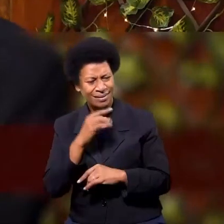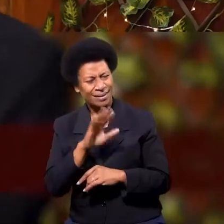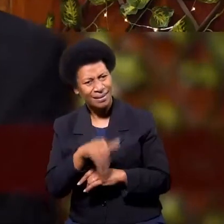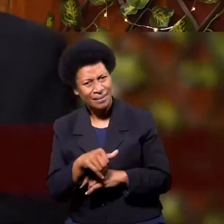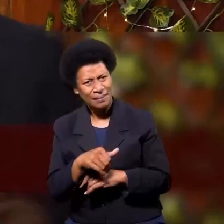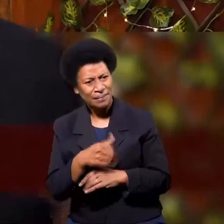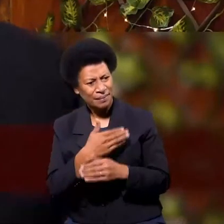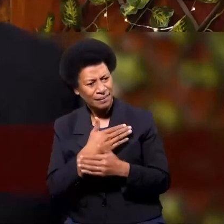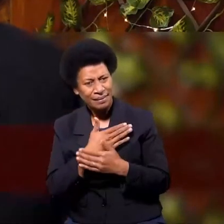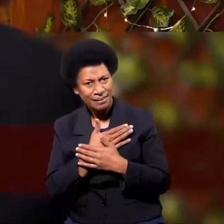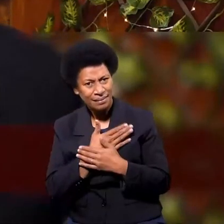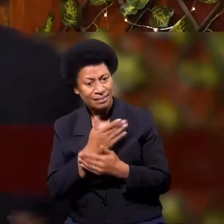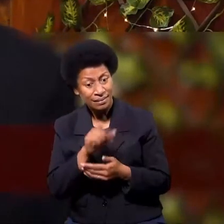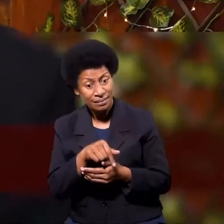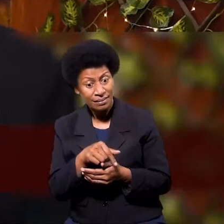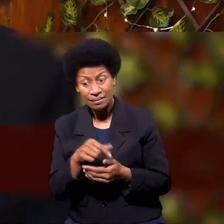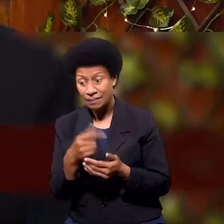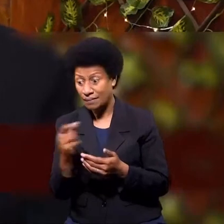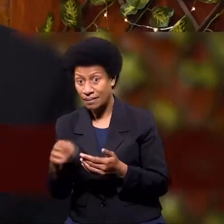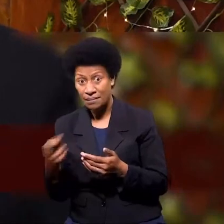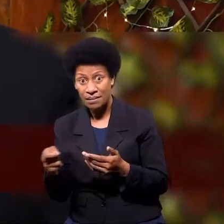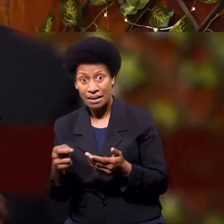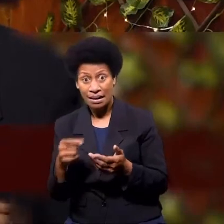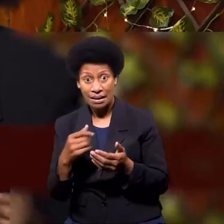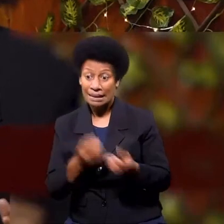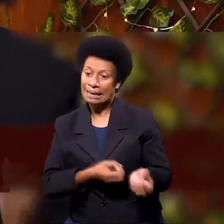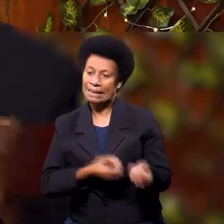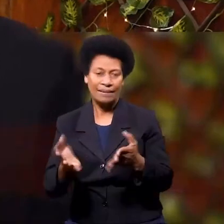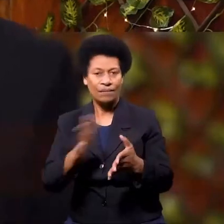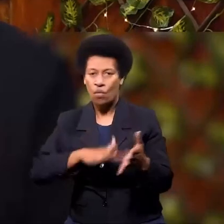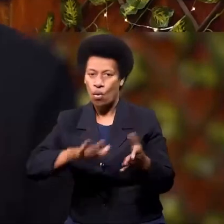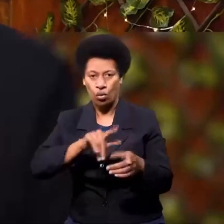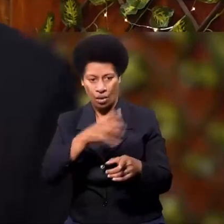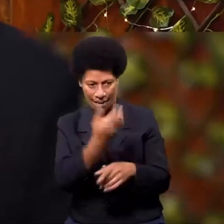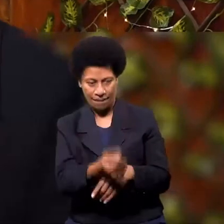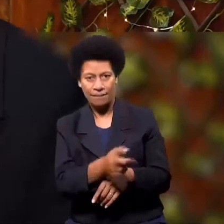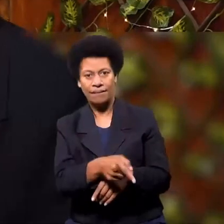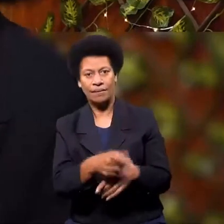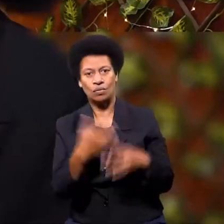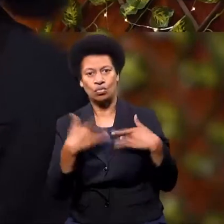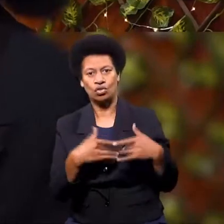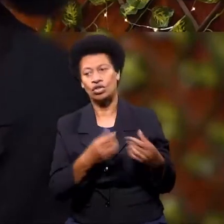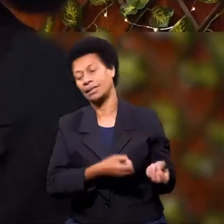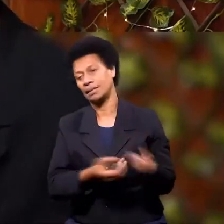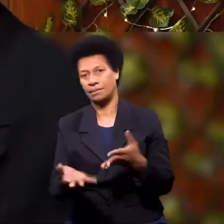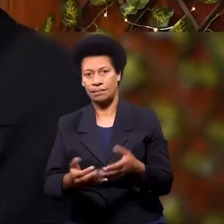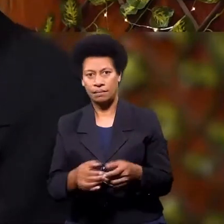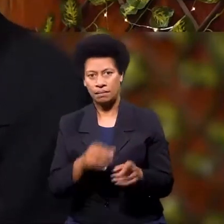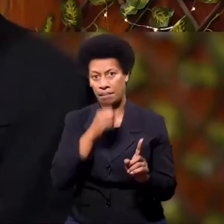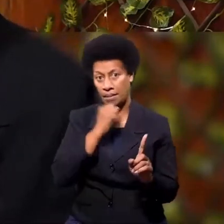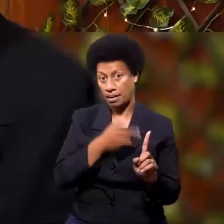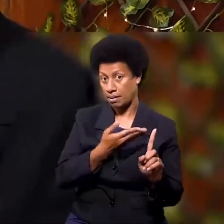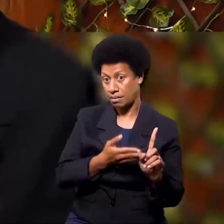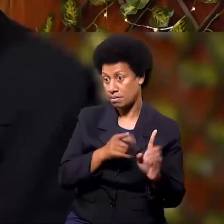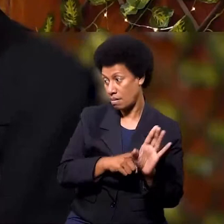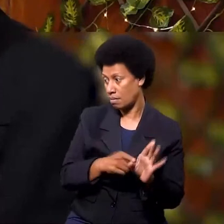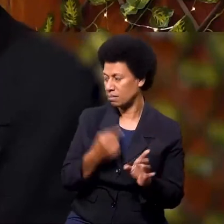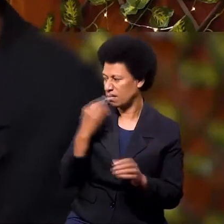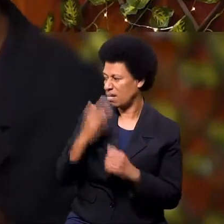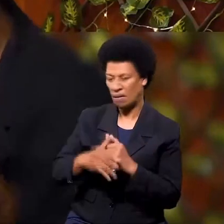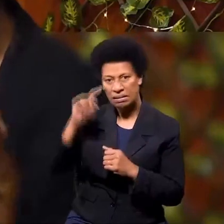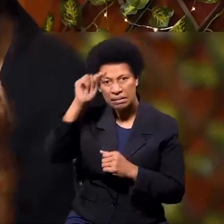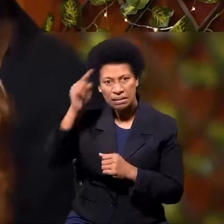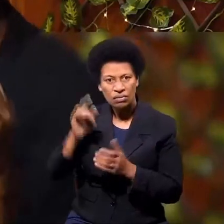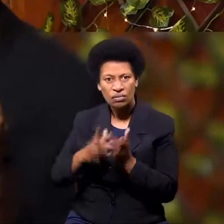When Jesus told him to give everything and follow him, to show, reflect that love in his actions, this young man didn't understand it. Mm. Now, as